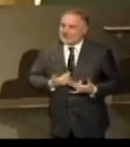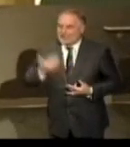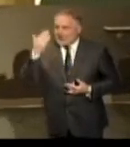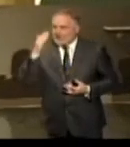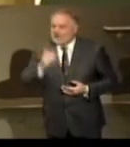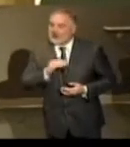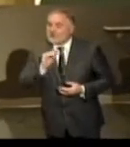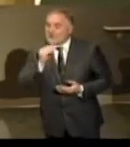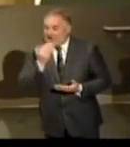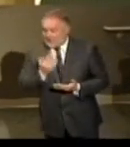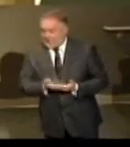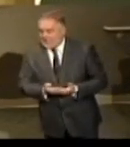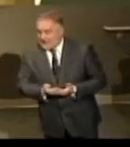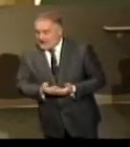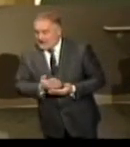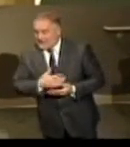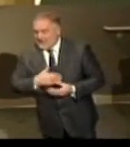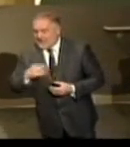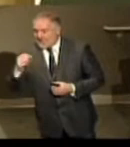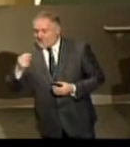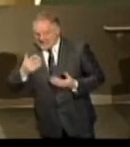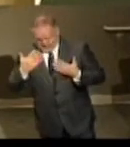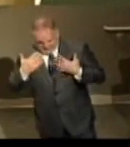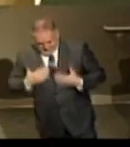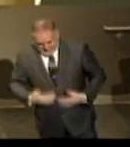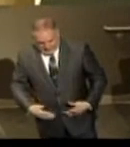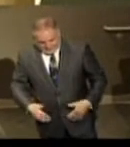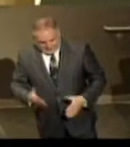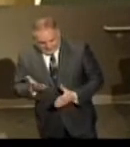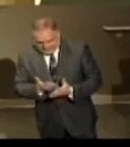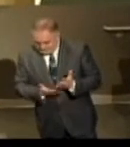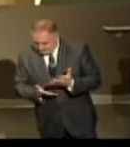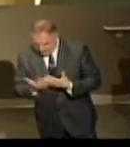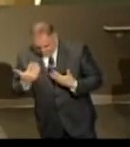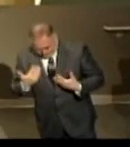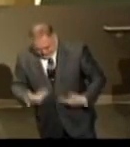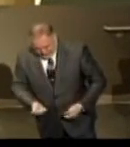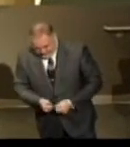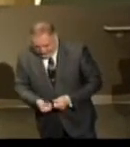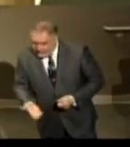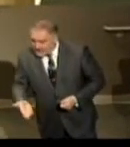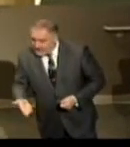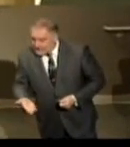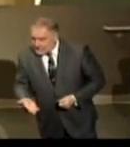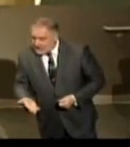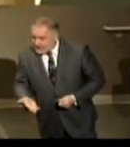right well. My substance, my fingers, my hands, my feet, everything, he said,